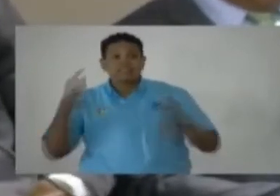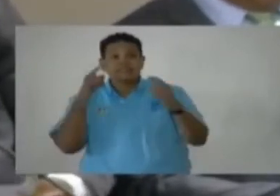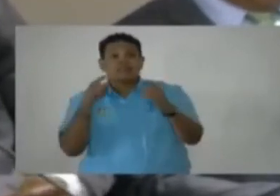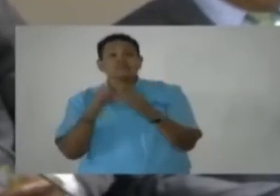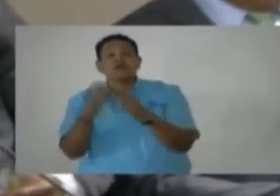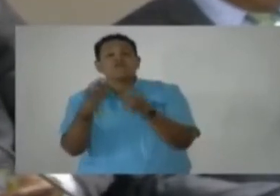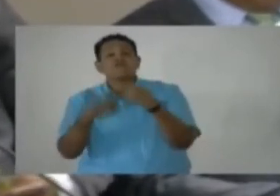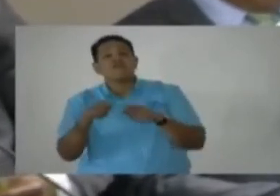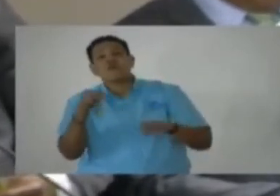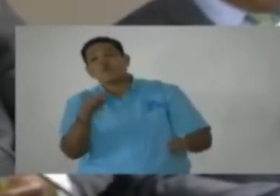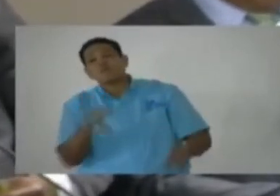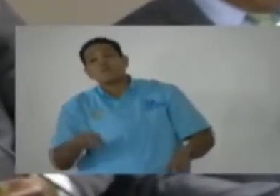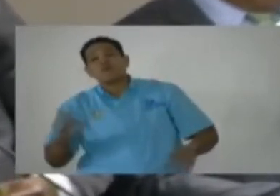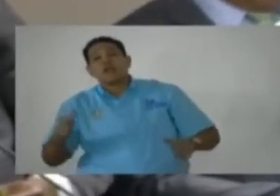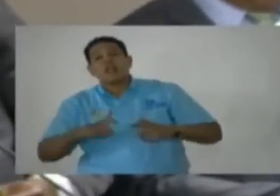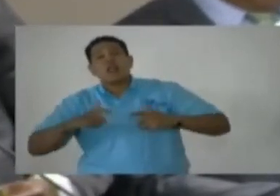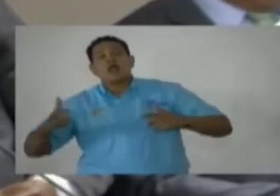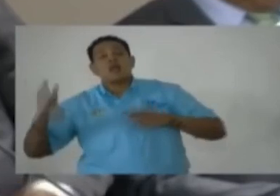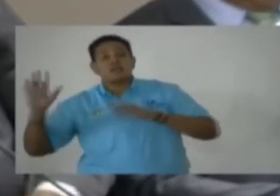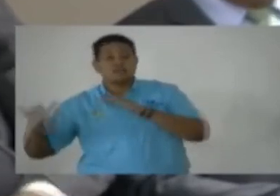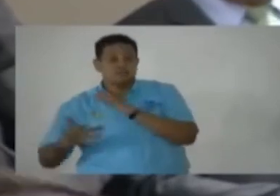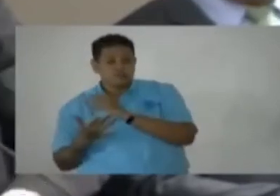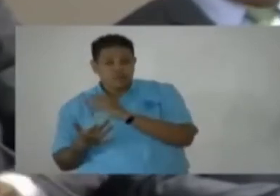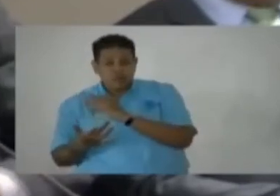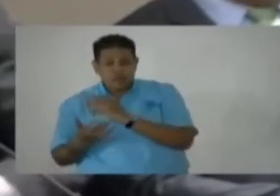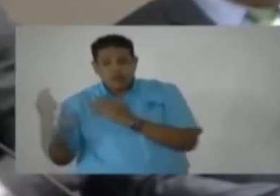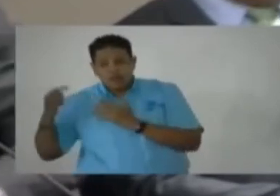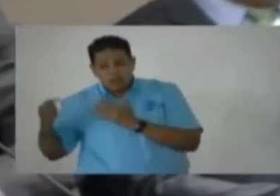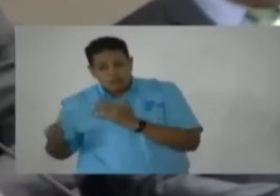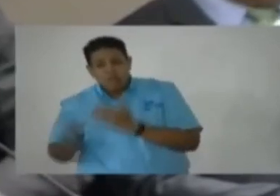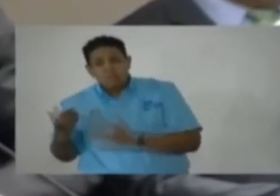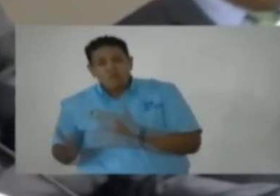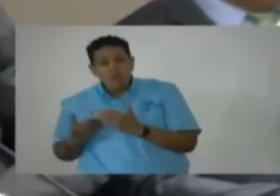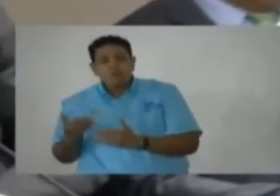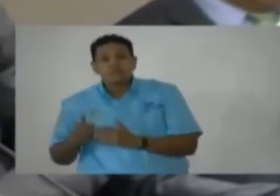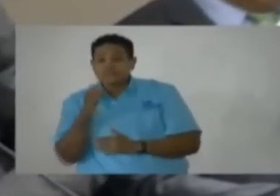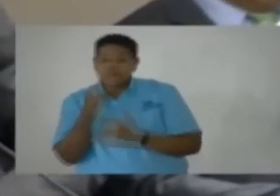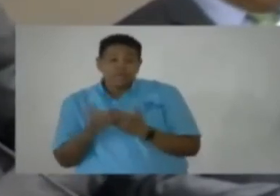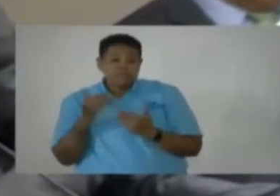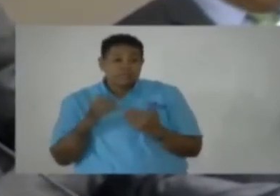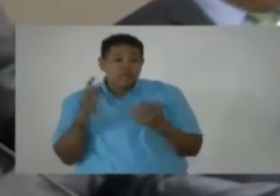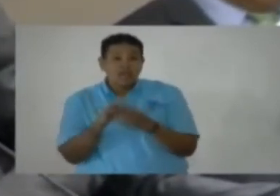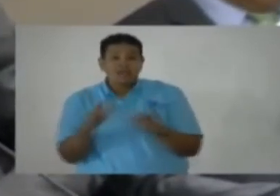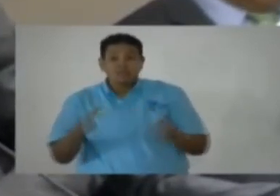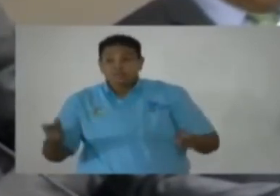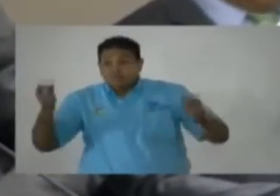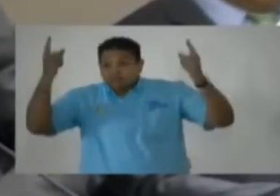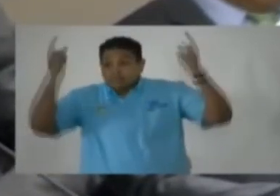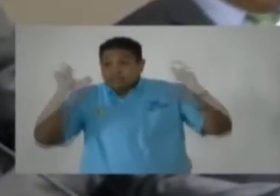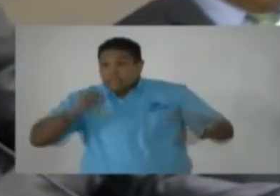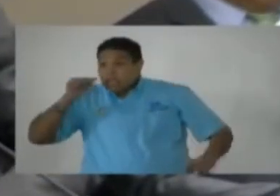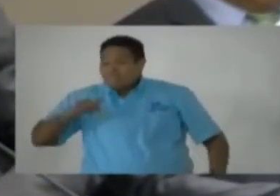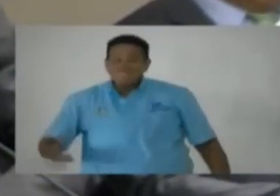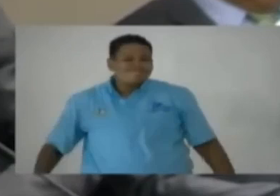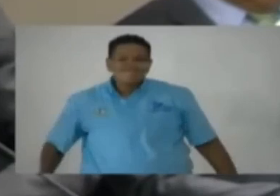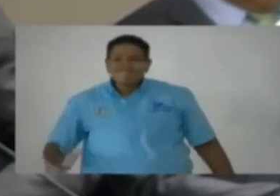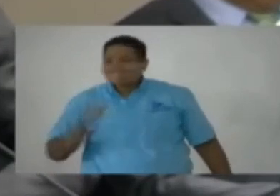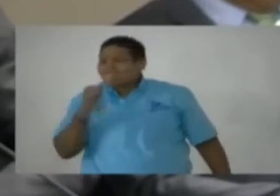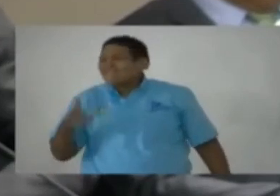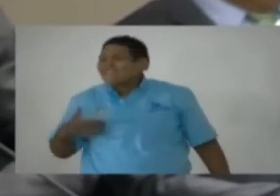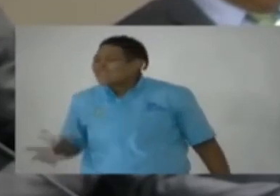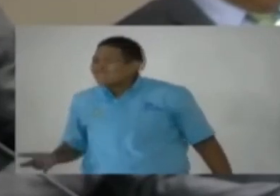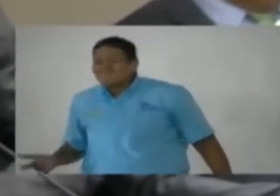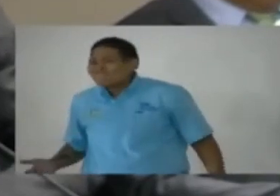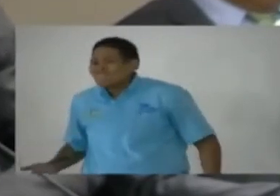aspect of the reform is largely technical in nature and not easily connected to ordinary day-to-day activities of the man